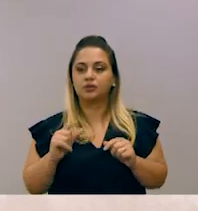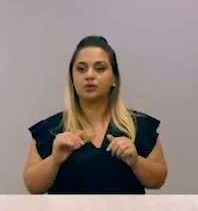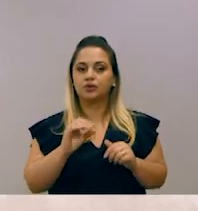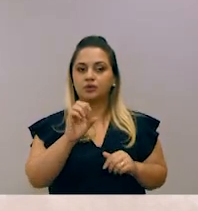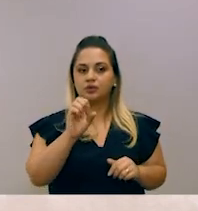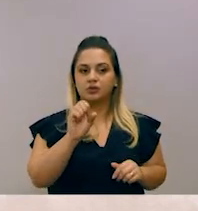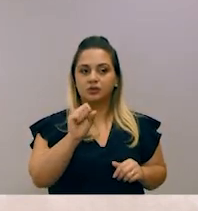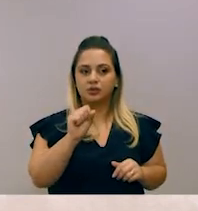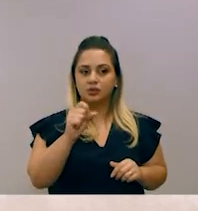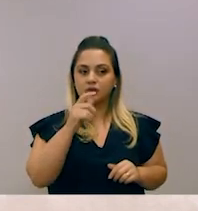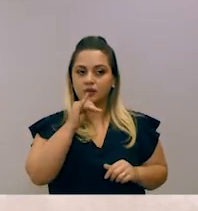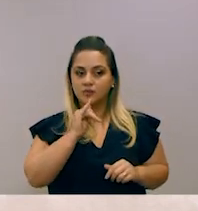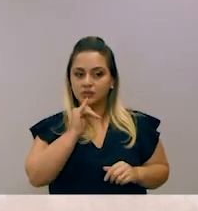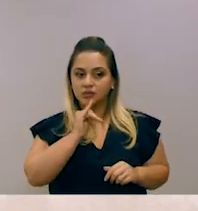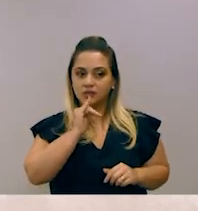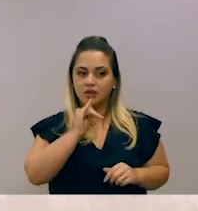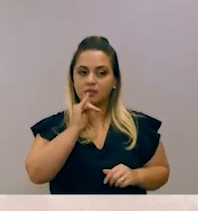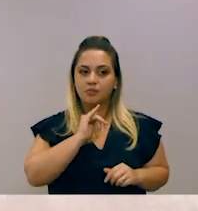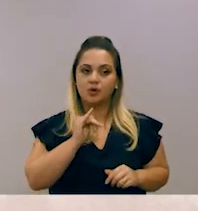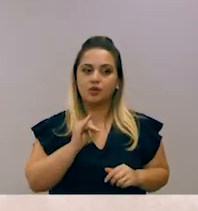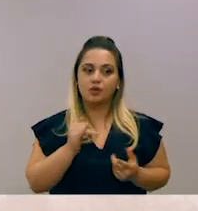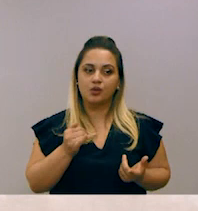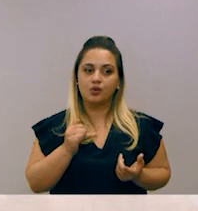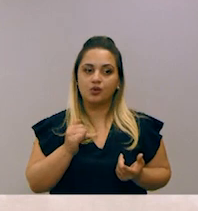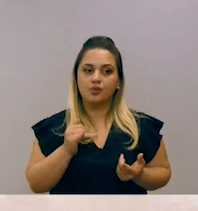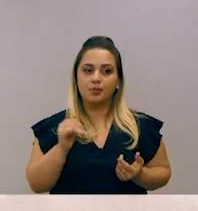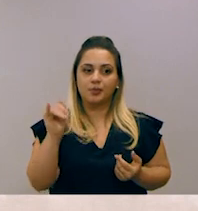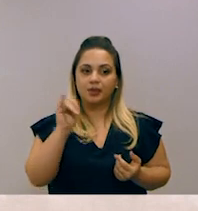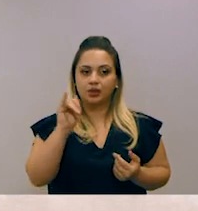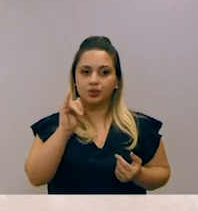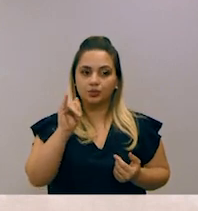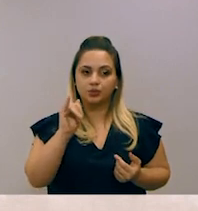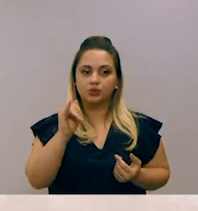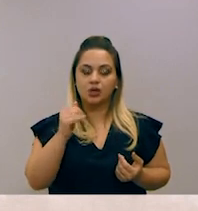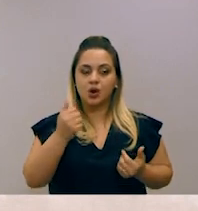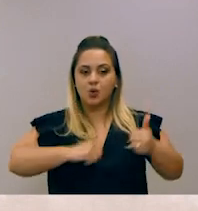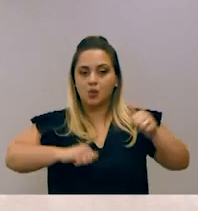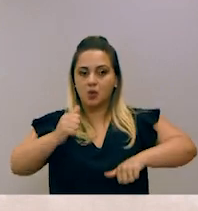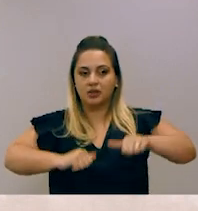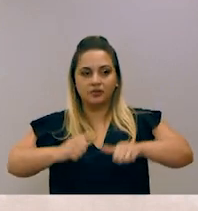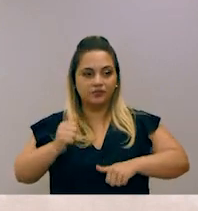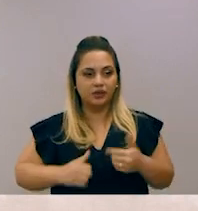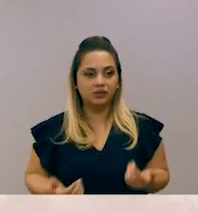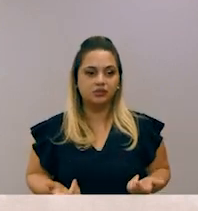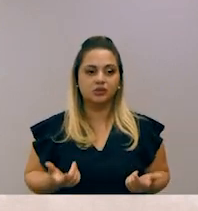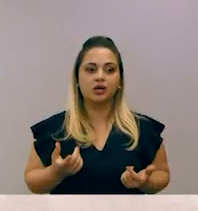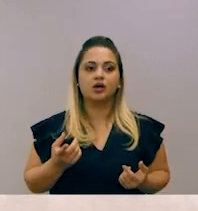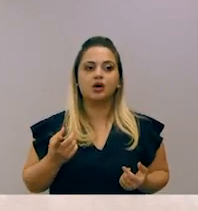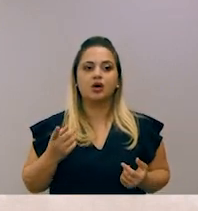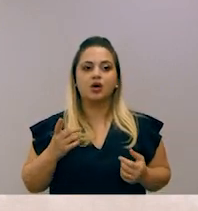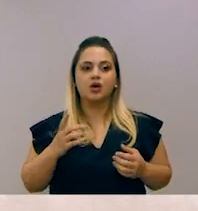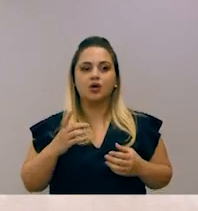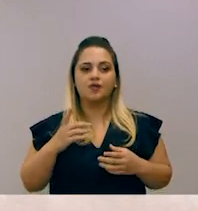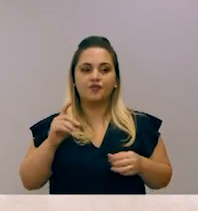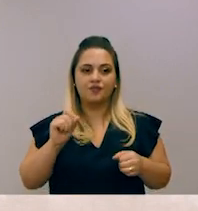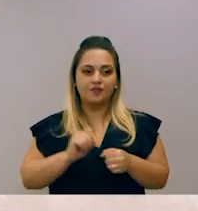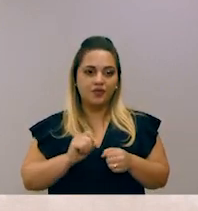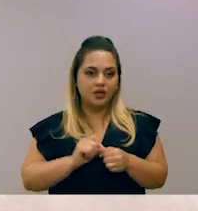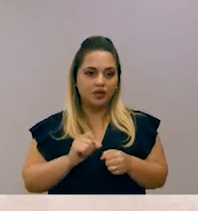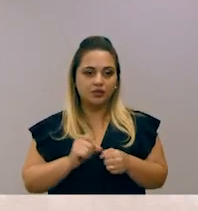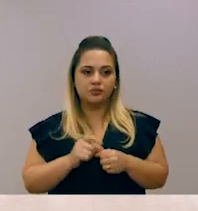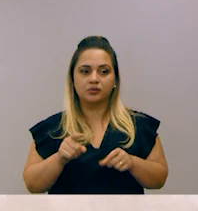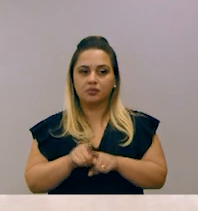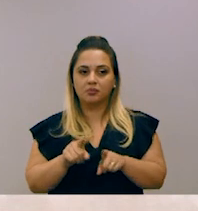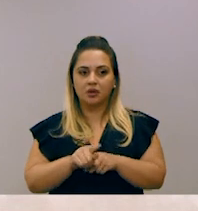of sections and subsections. We have examples of categories, for example, introduction, qualification of the assisted person,